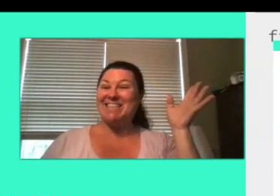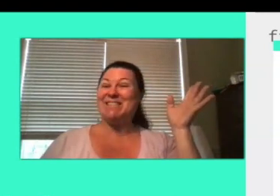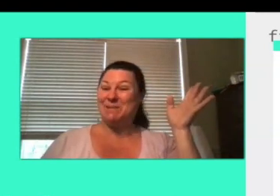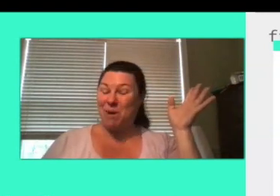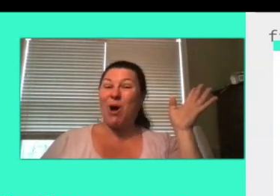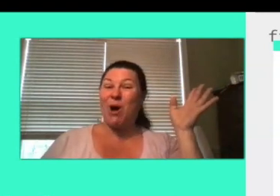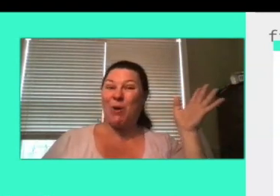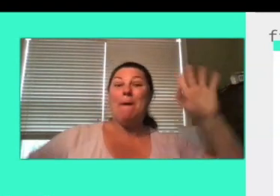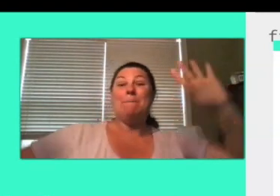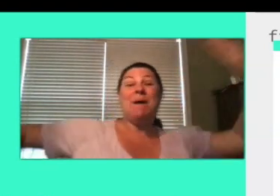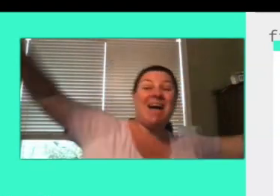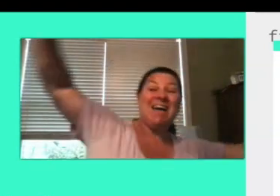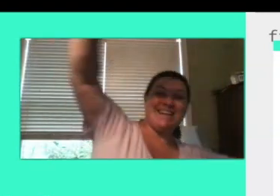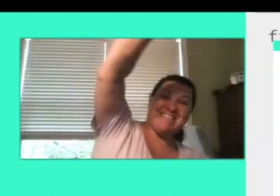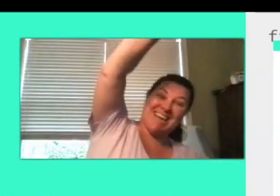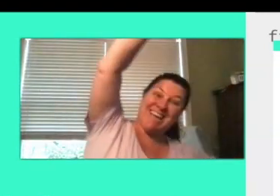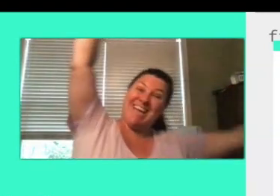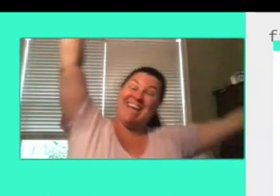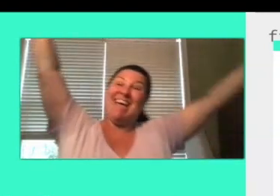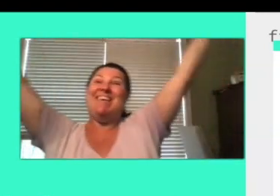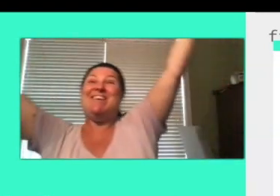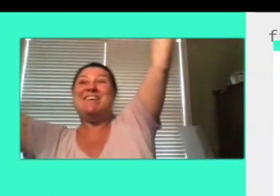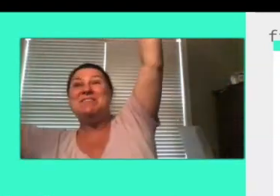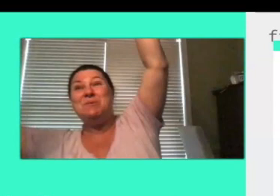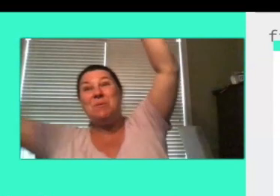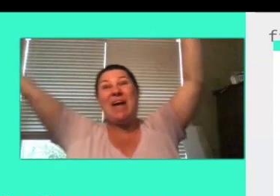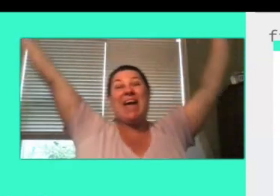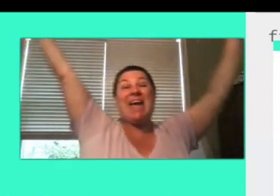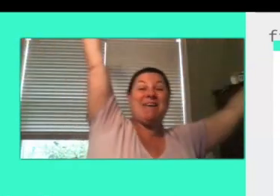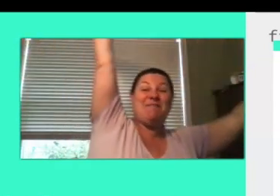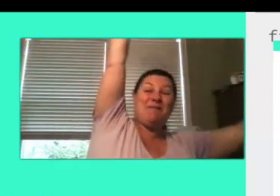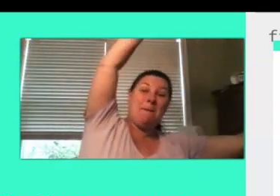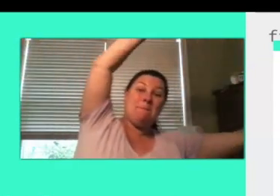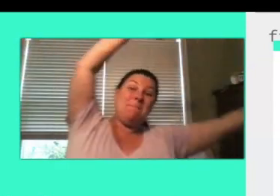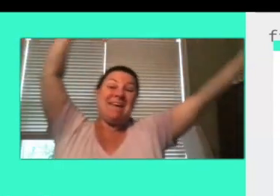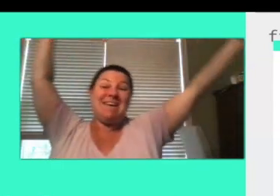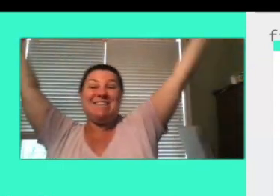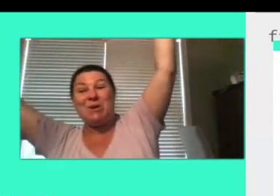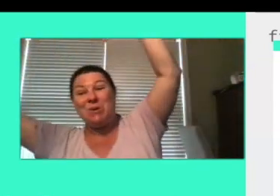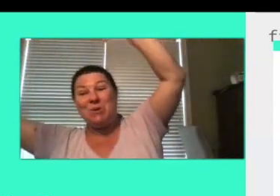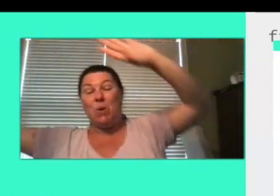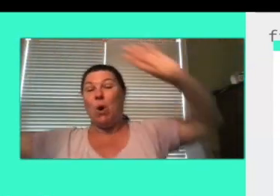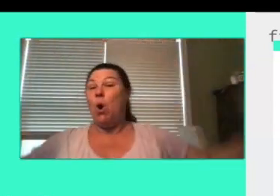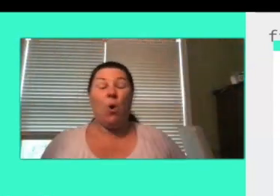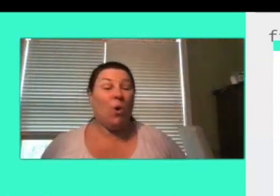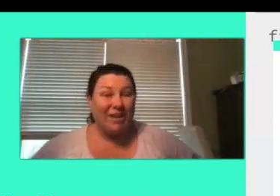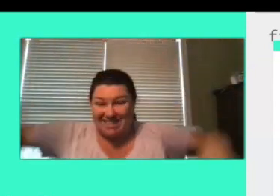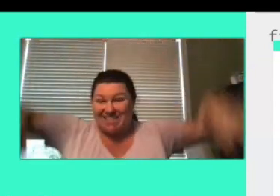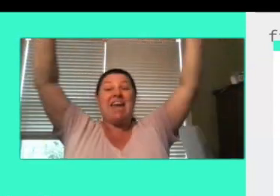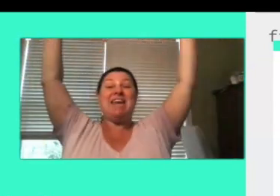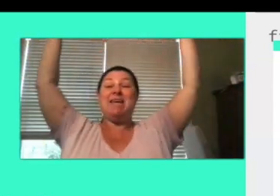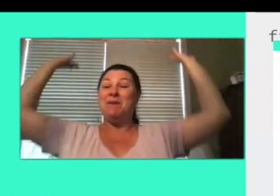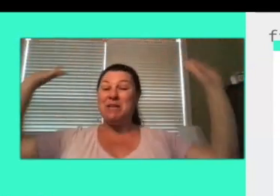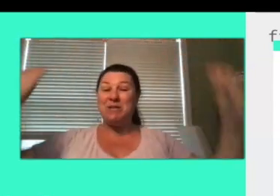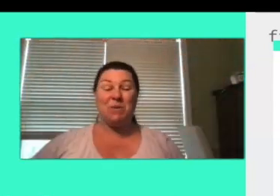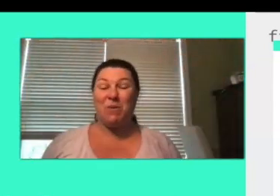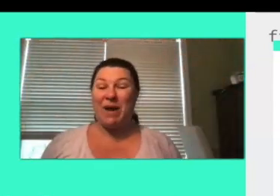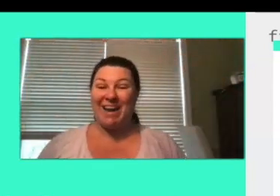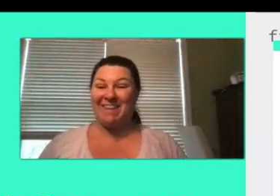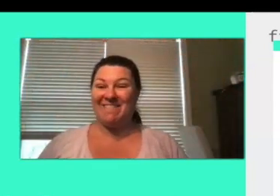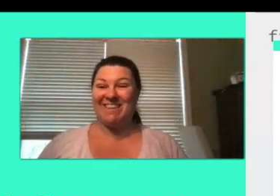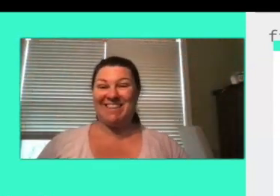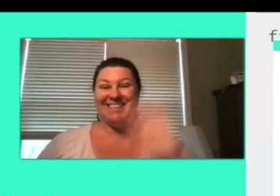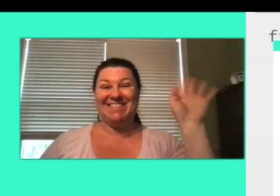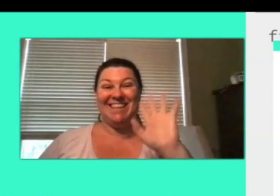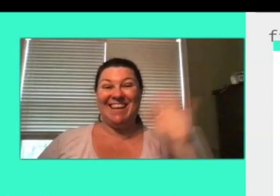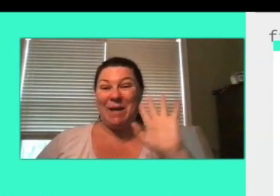It is small, but you can do a wave big too, or a stadium can do a wave.